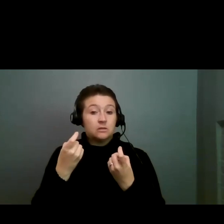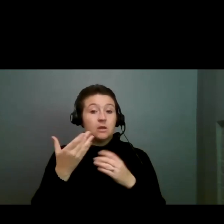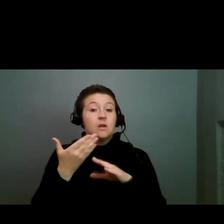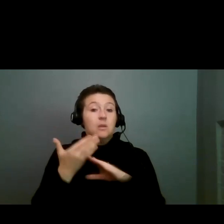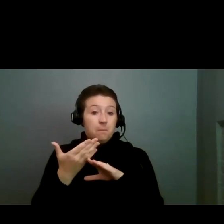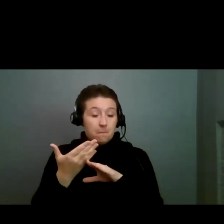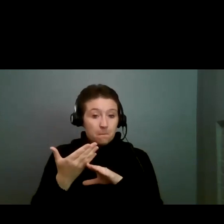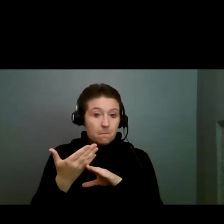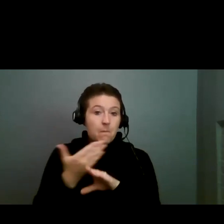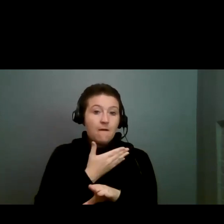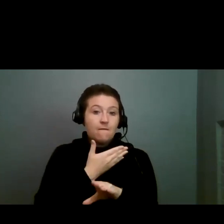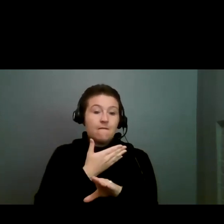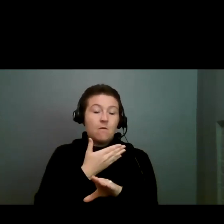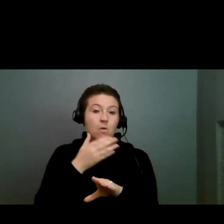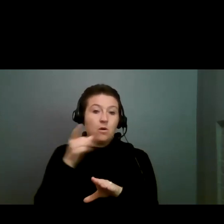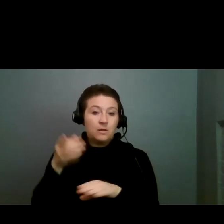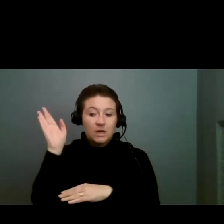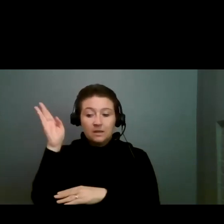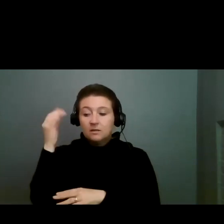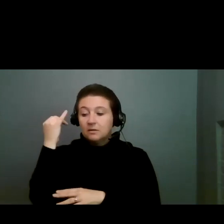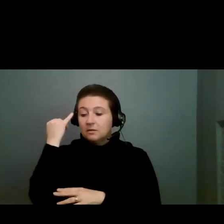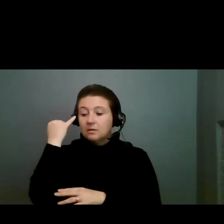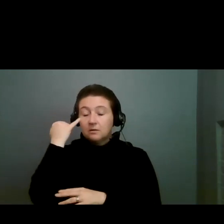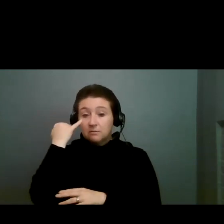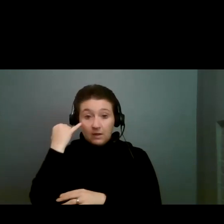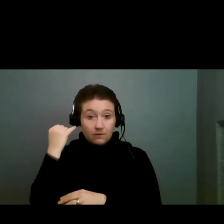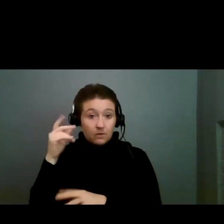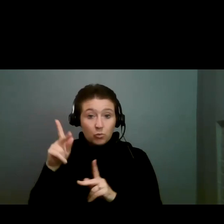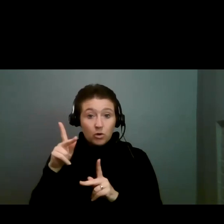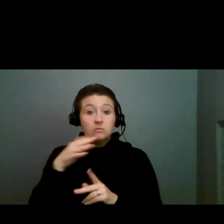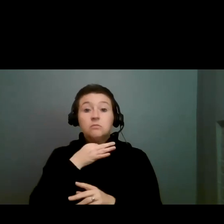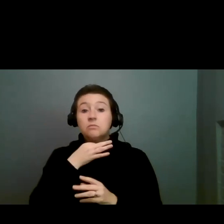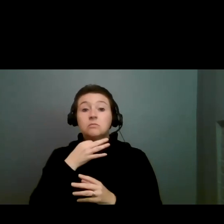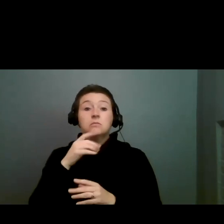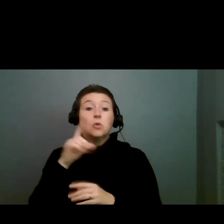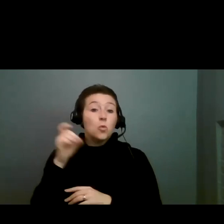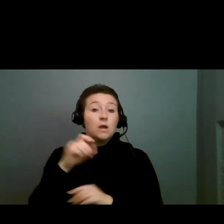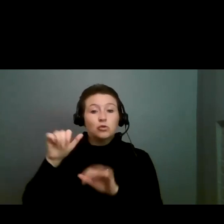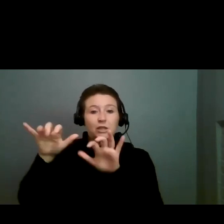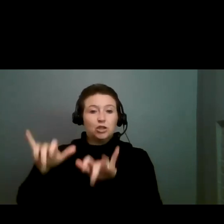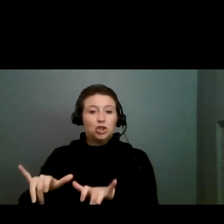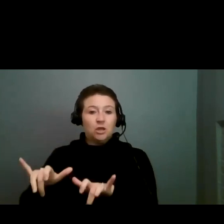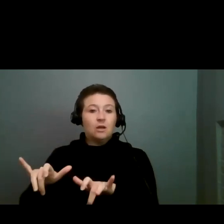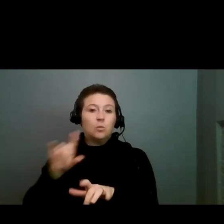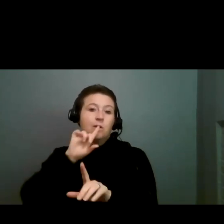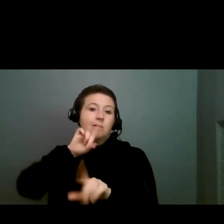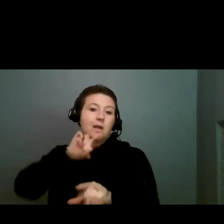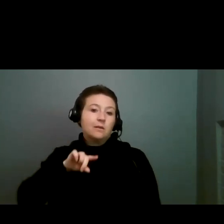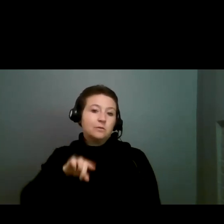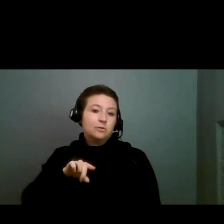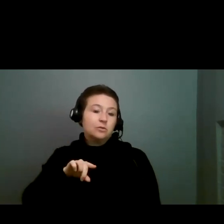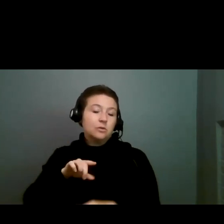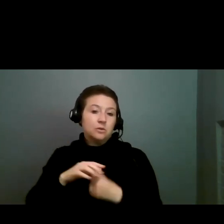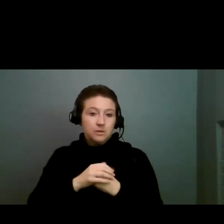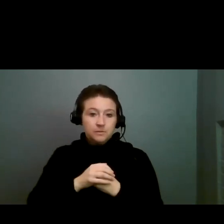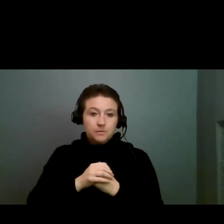the first part of this briefing, and we encourage any of the media on the call to put questions into the chat so that we can answer them for you as you're preparing to share